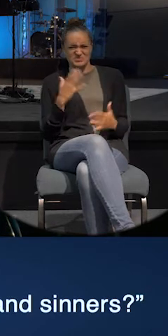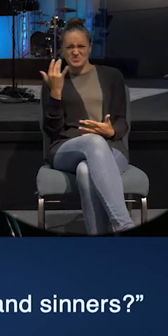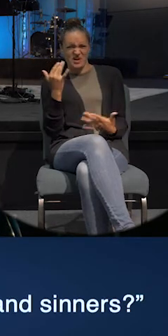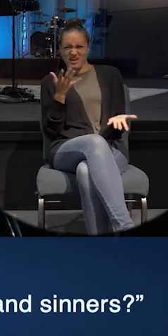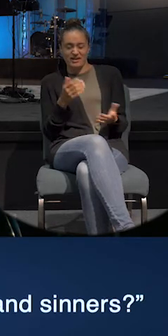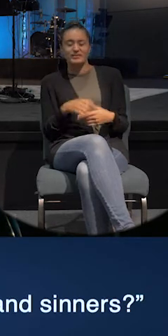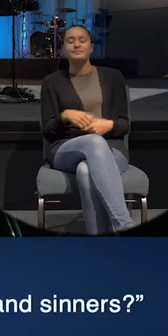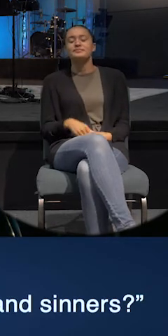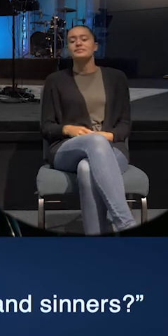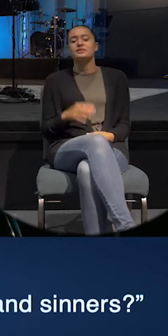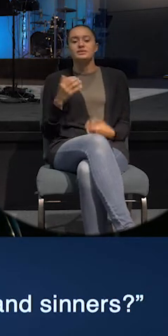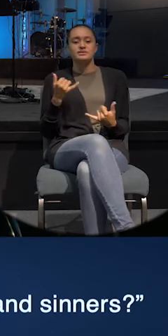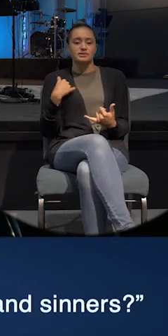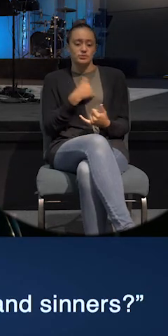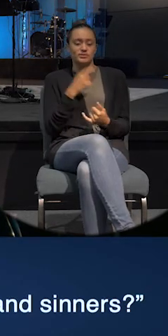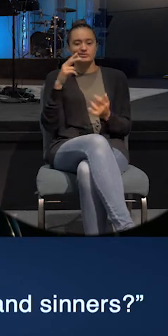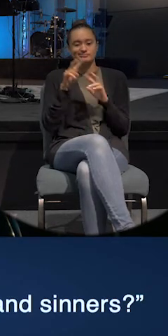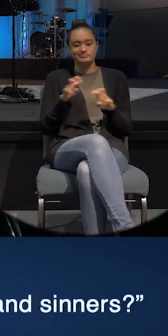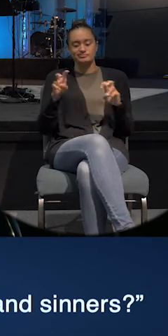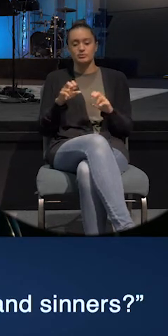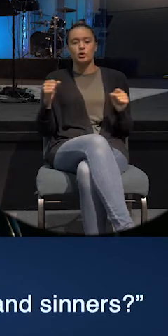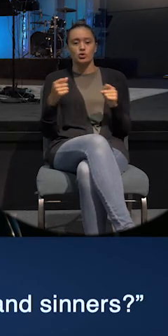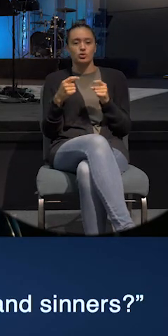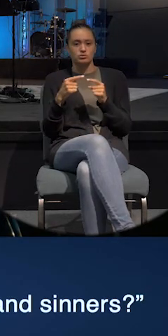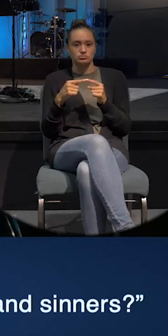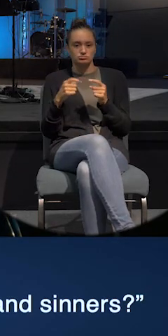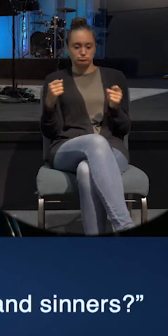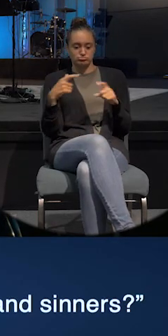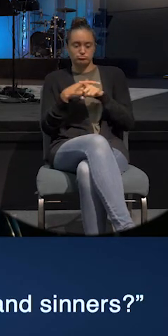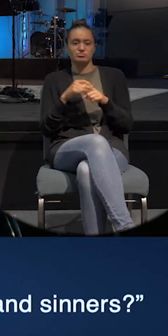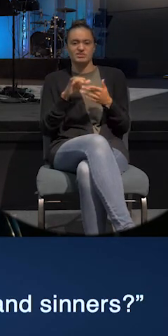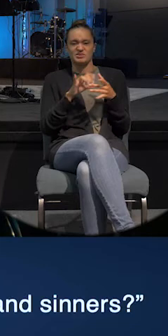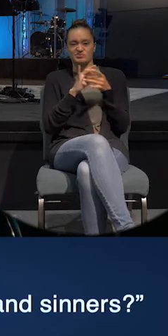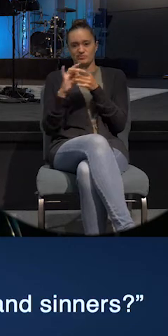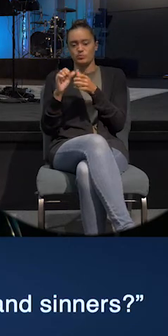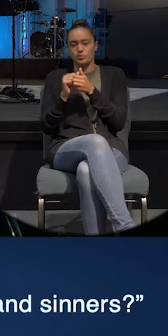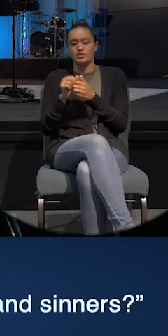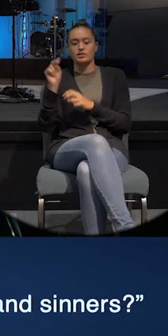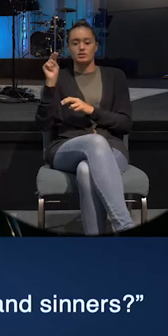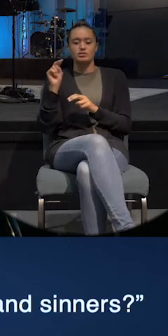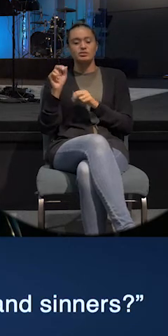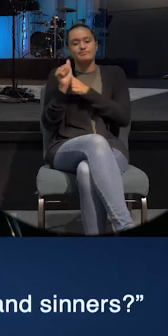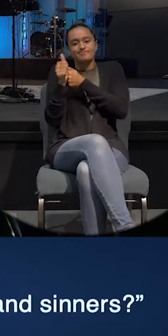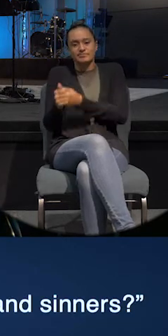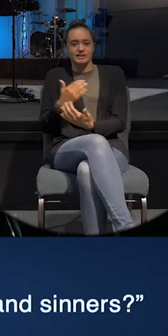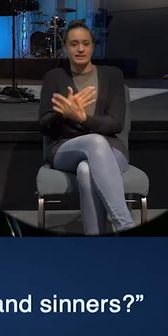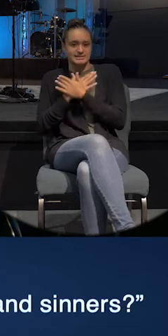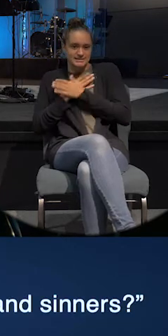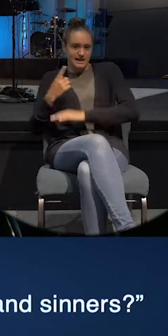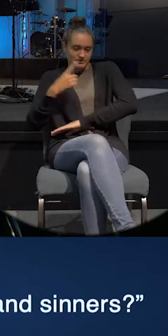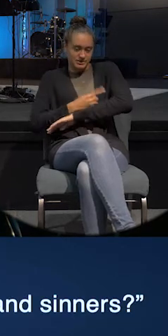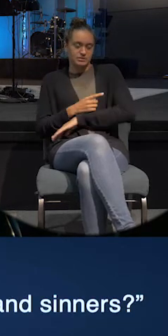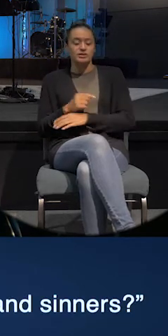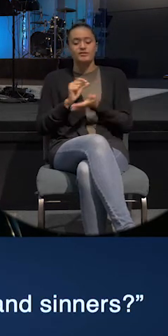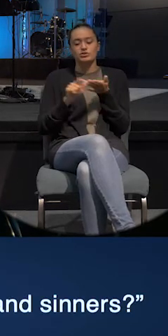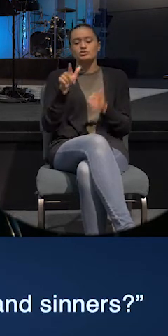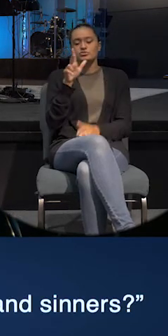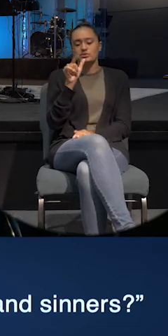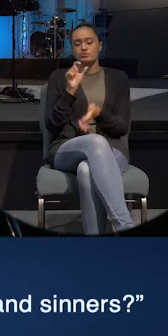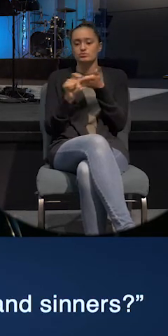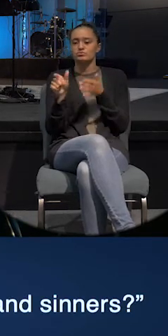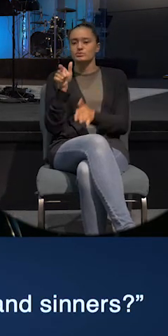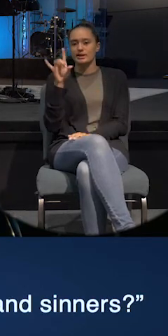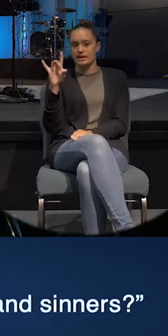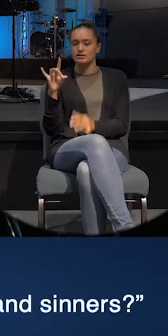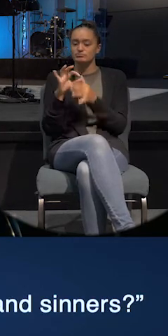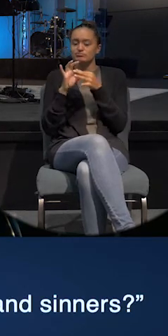at controversies that relate to the observation of the Sabbath. Verses 23 through 28 relate to